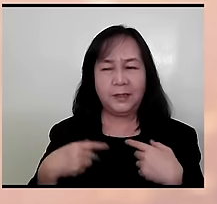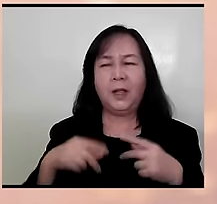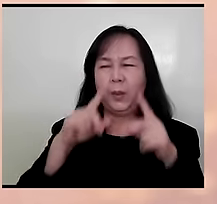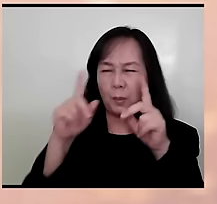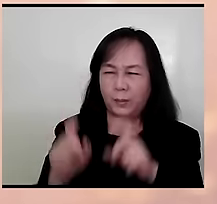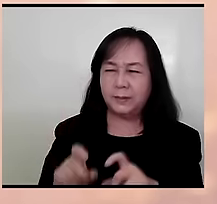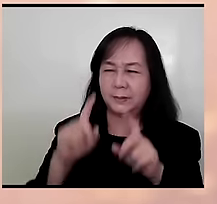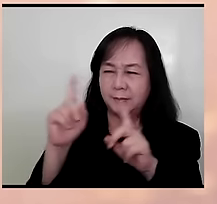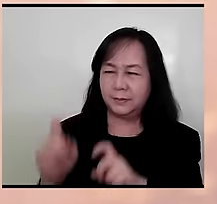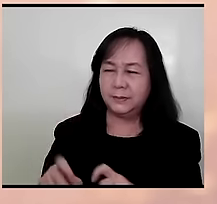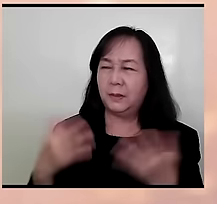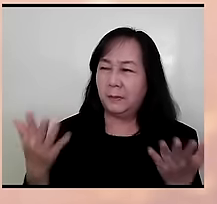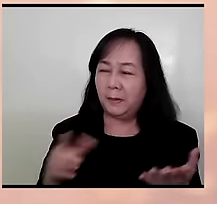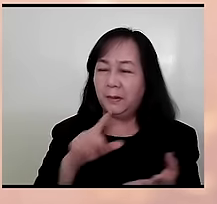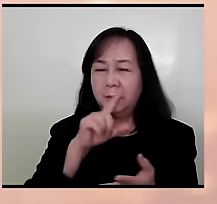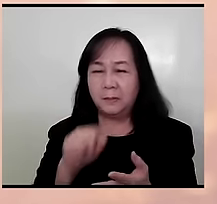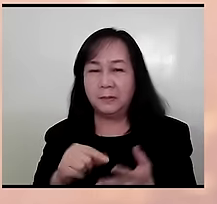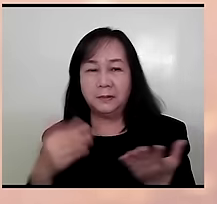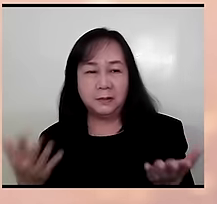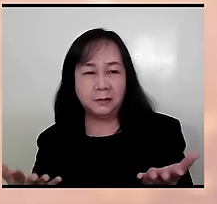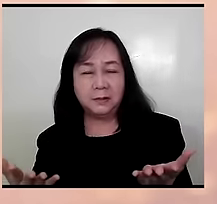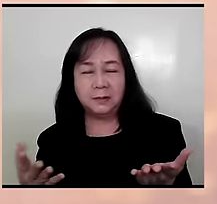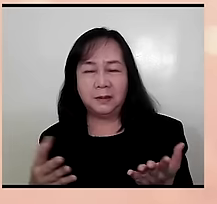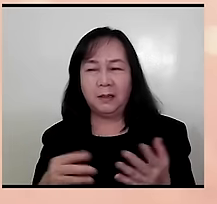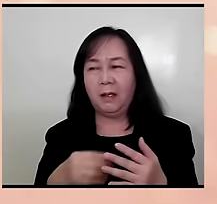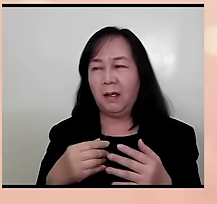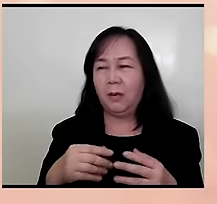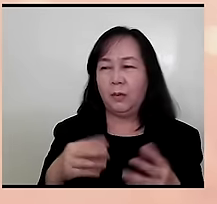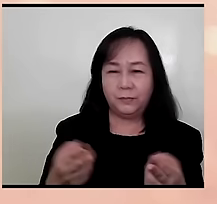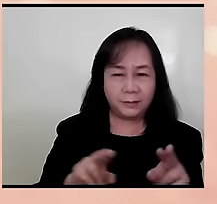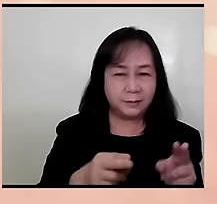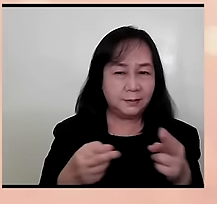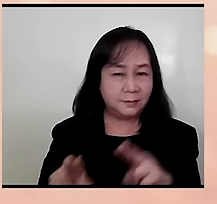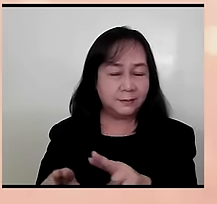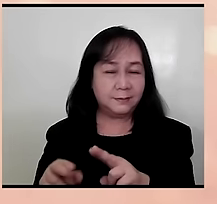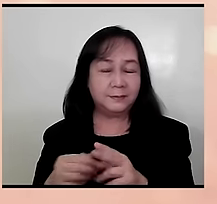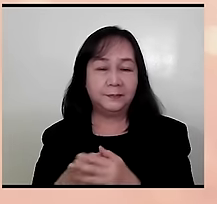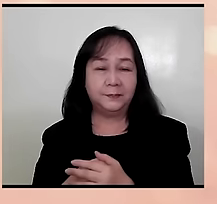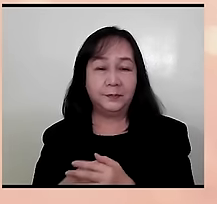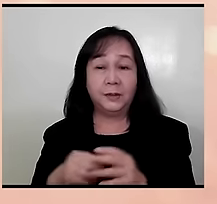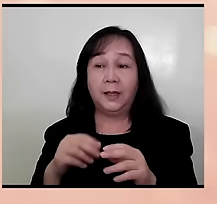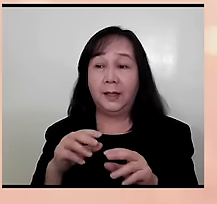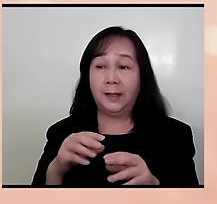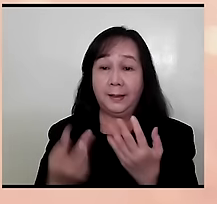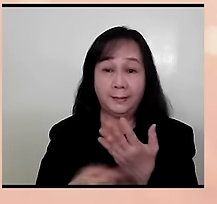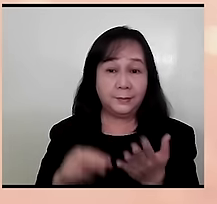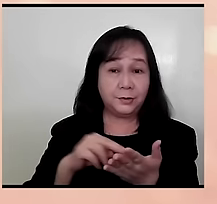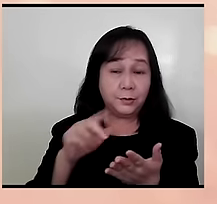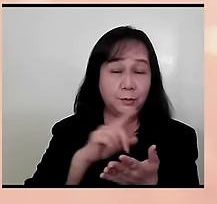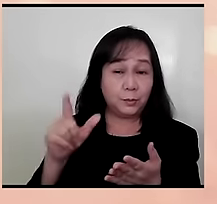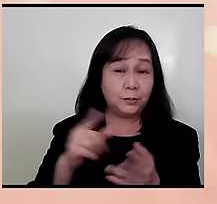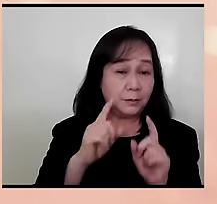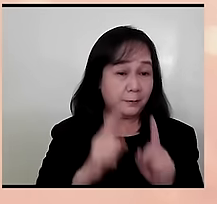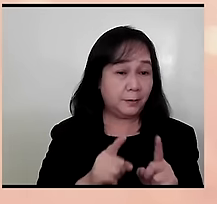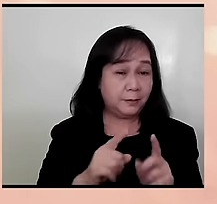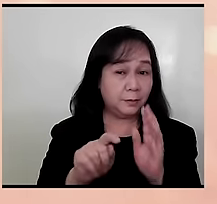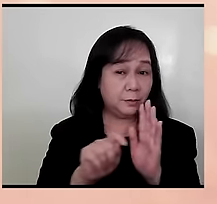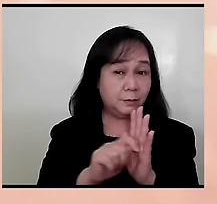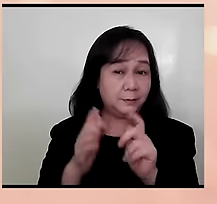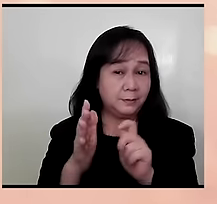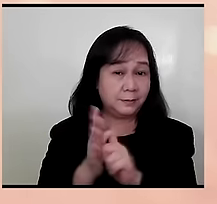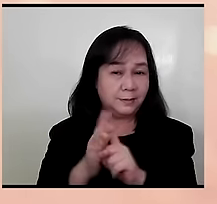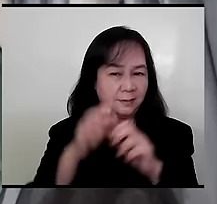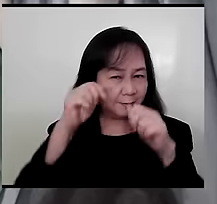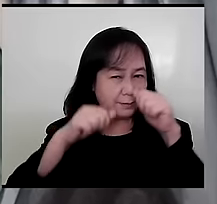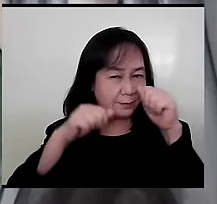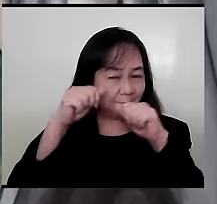or reports of extraordinary events. And the risen Lord responded to Thomas's hesitation with a